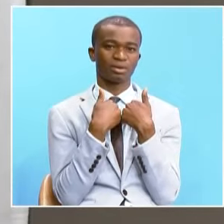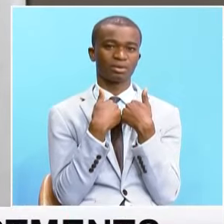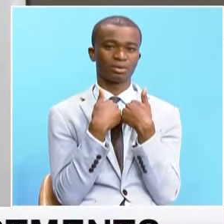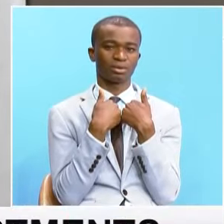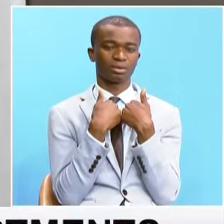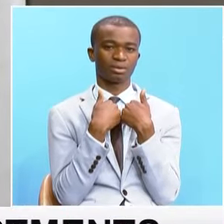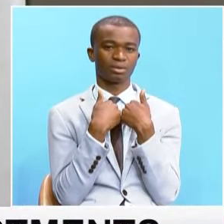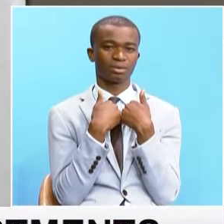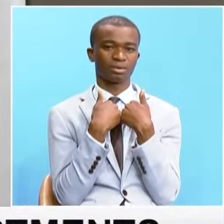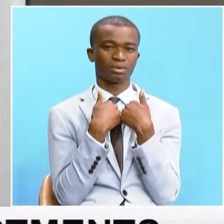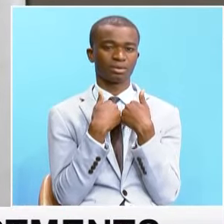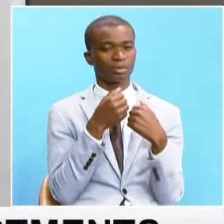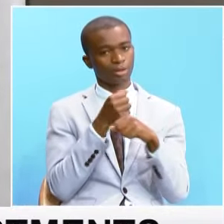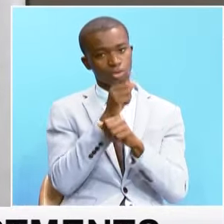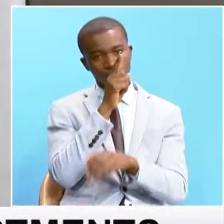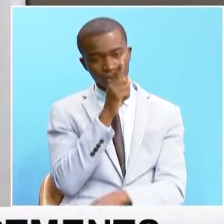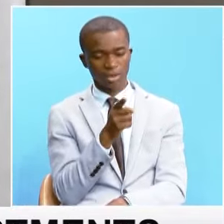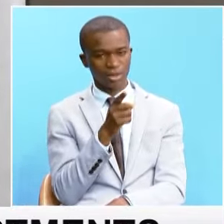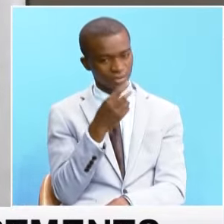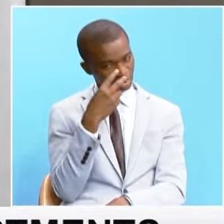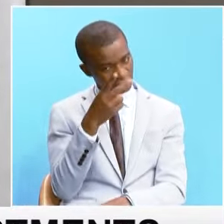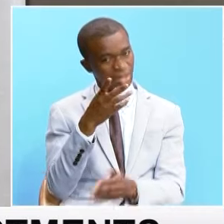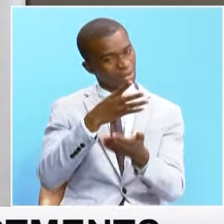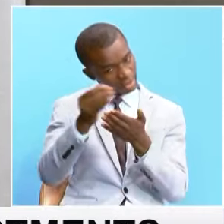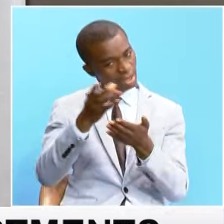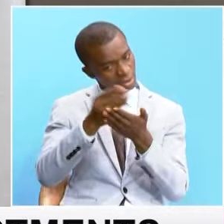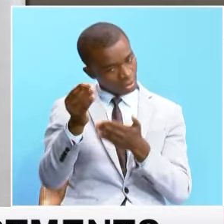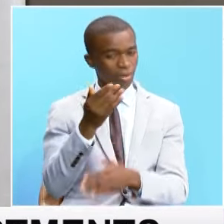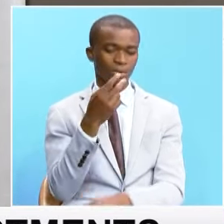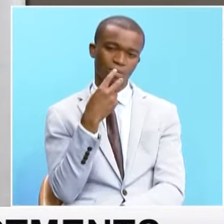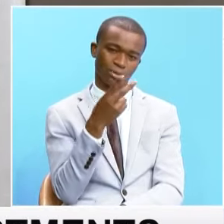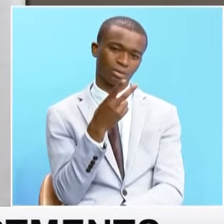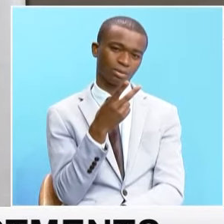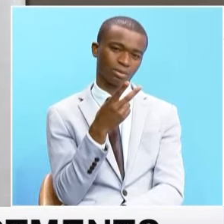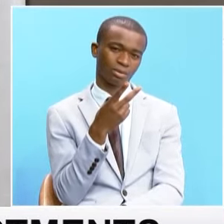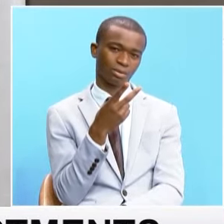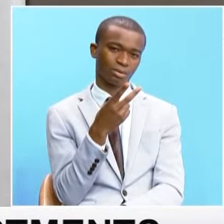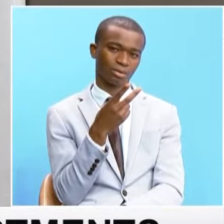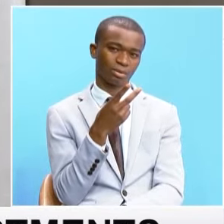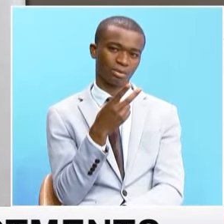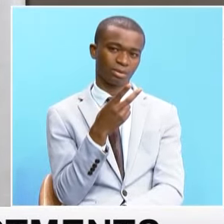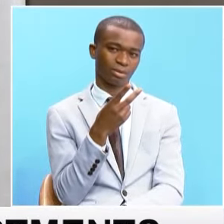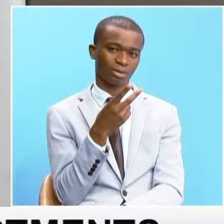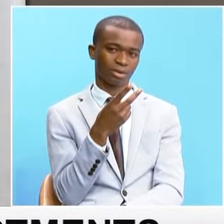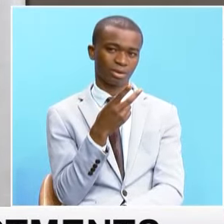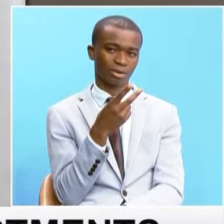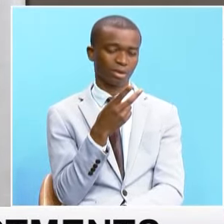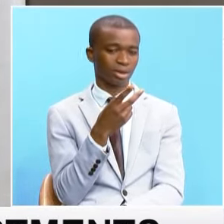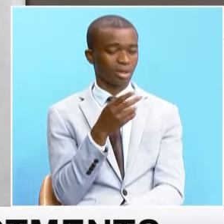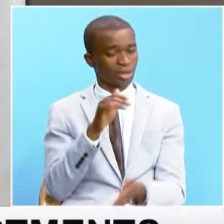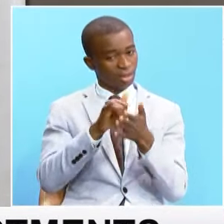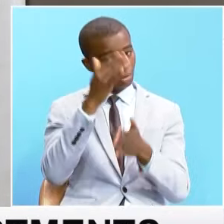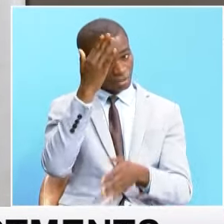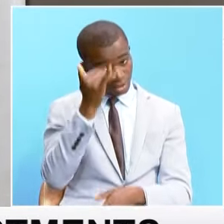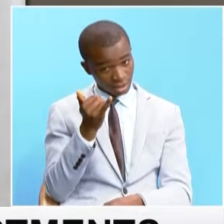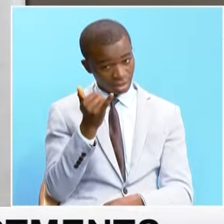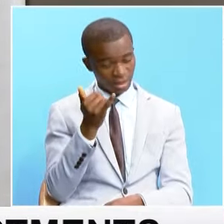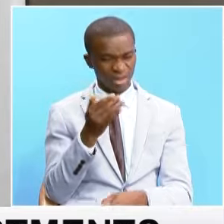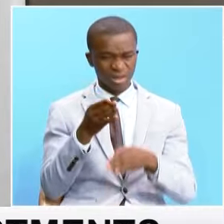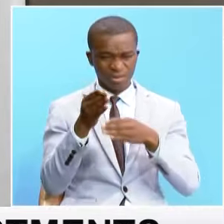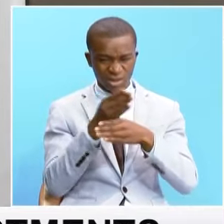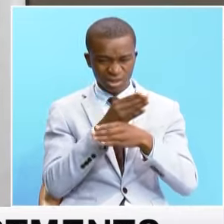leadership of the Jiangxi Multi-Facility Economic Zone, I want to implore you and the would-be investors that have come in our meetings and the already